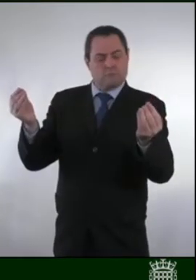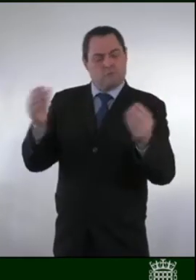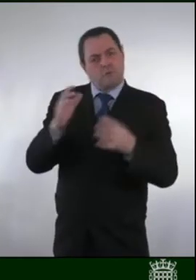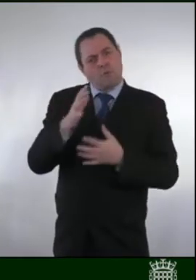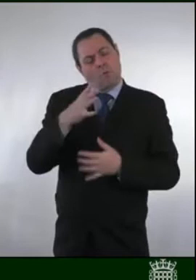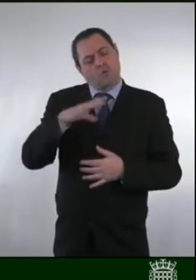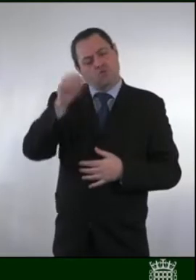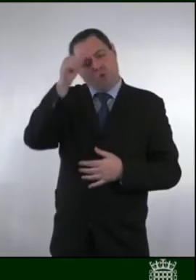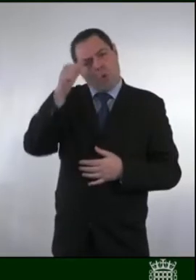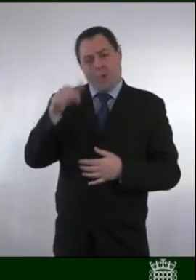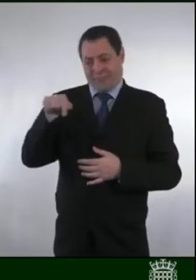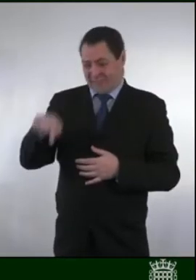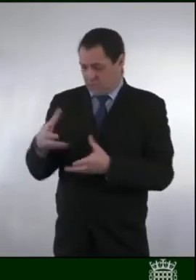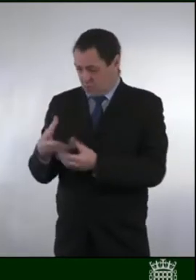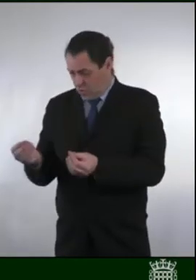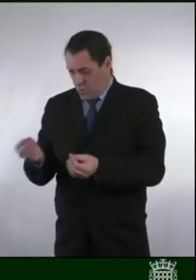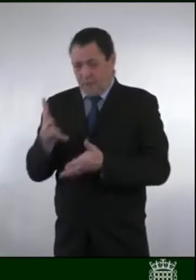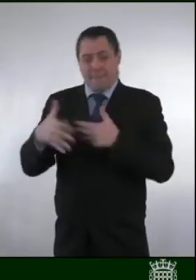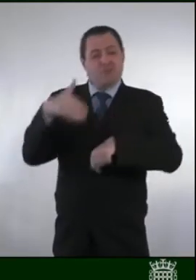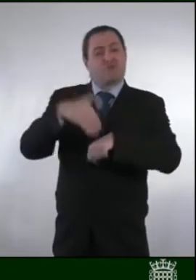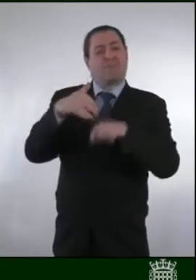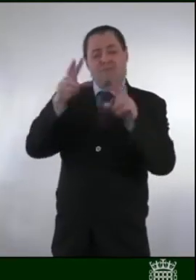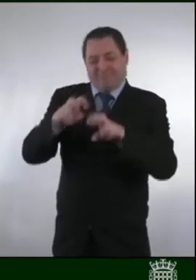could have been damaged by this mistake?